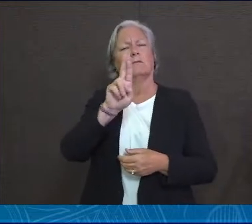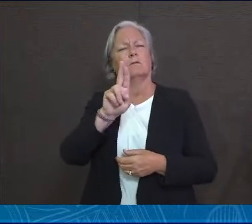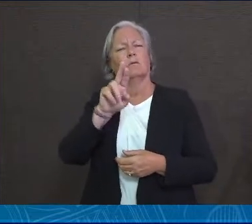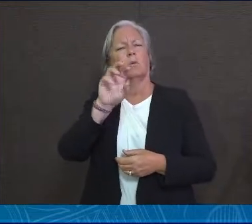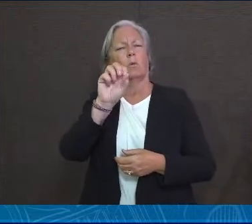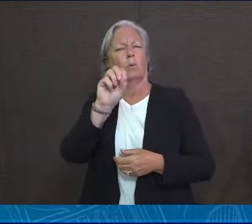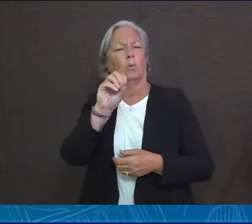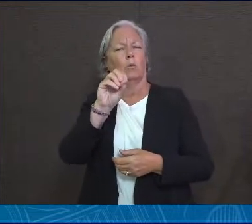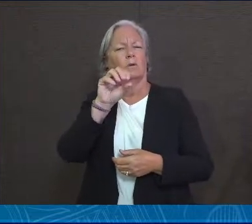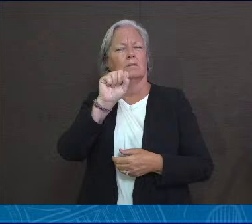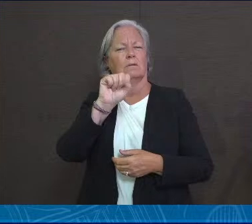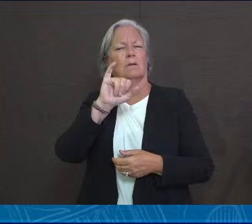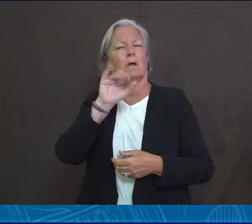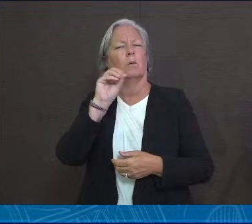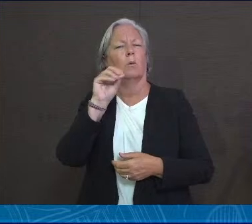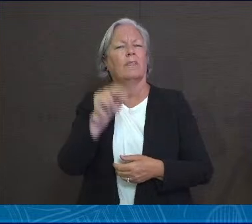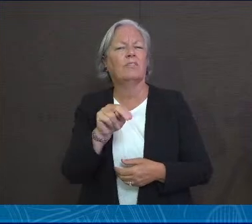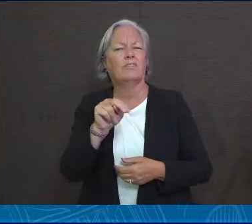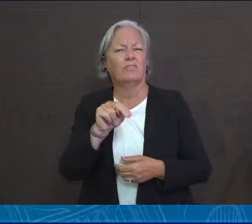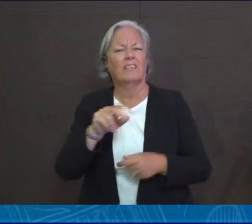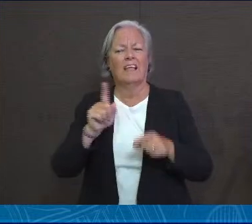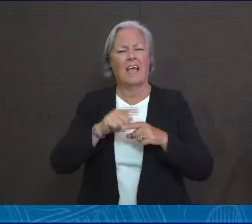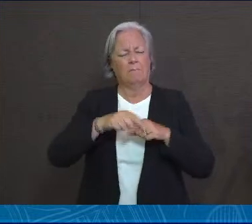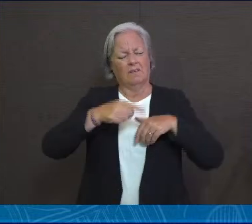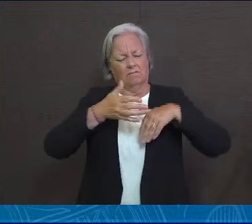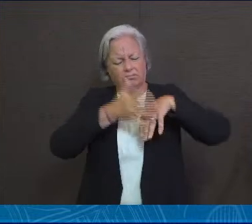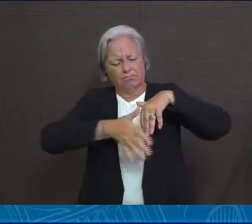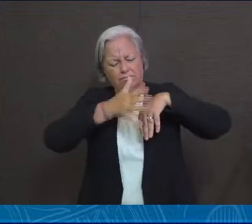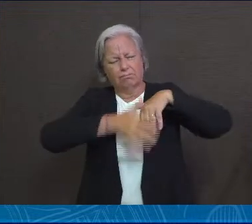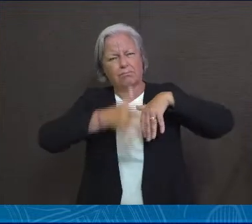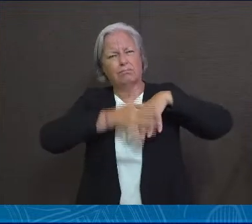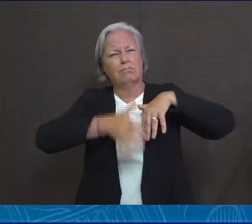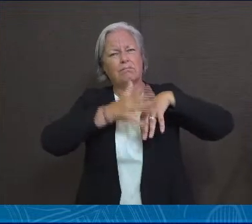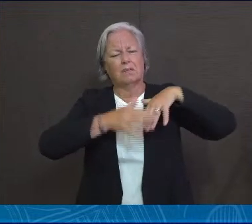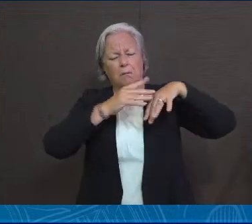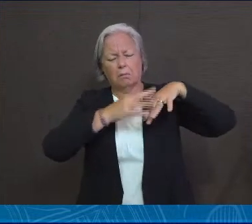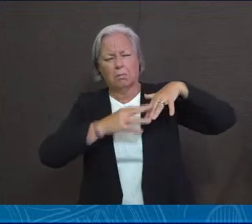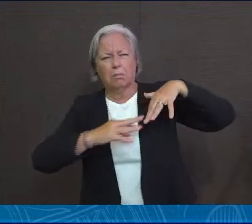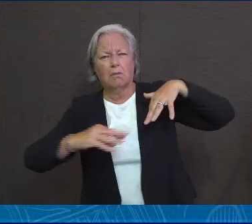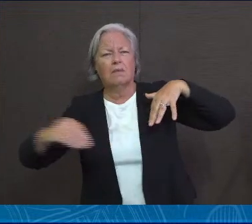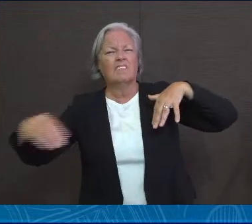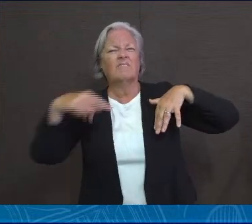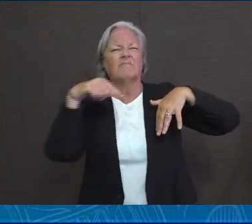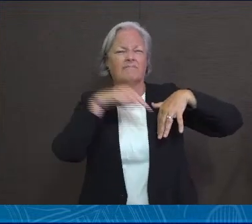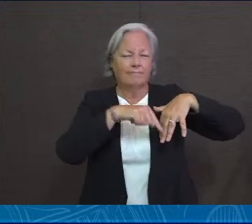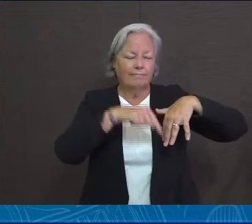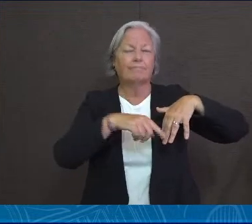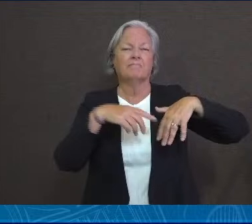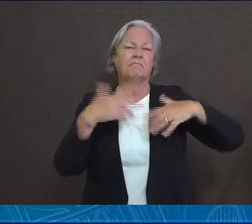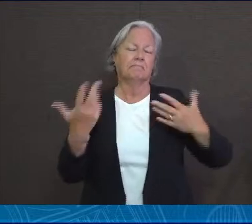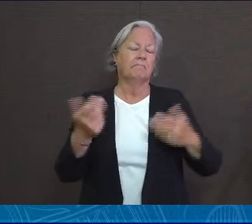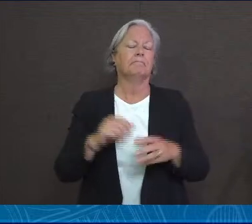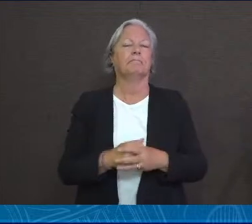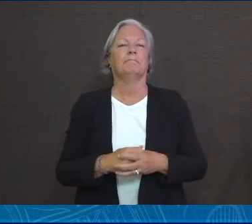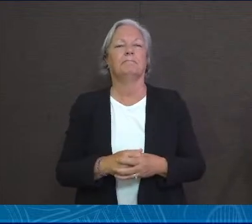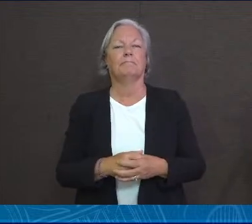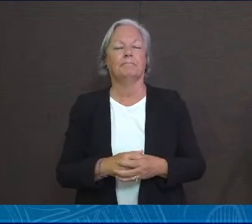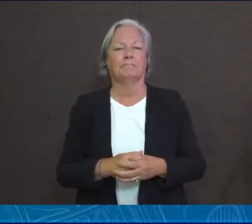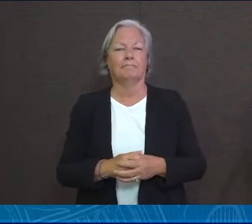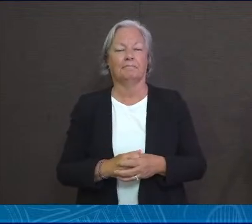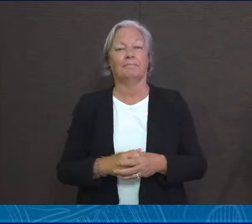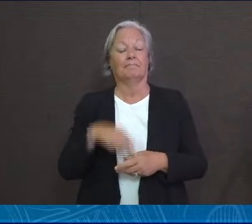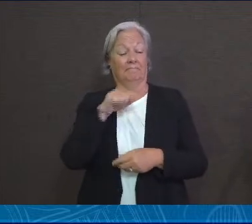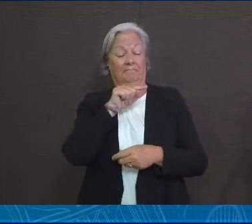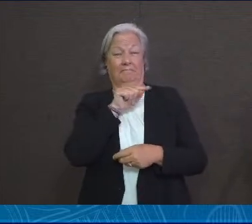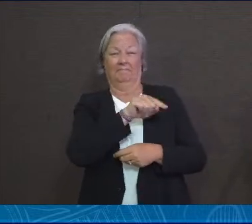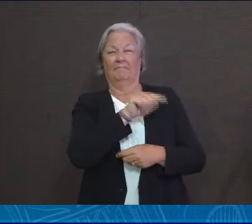near-miss event in which a rail line was eroded and passenger train carrying 1,000 passengers. That identified